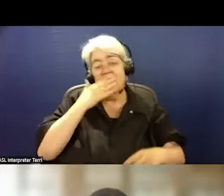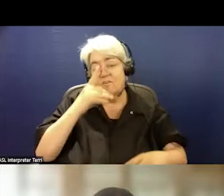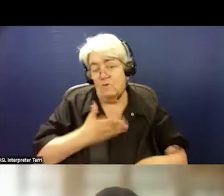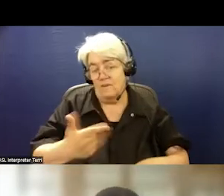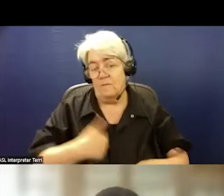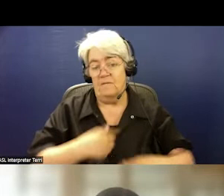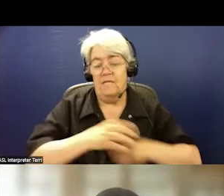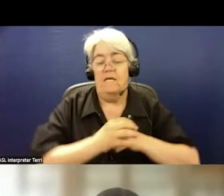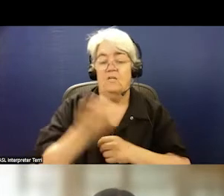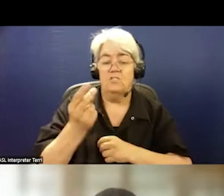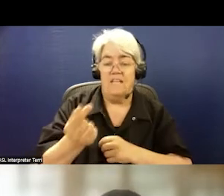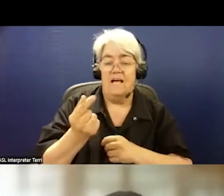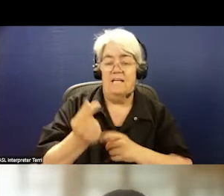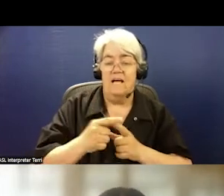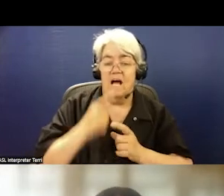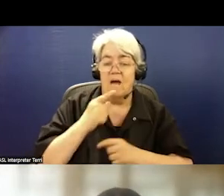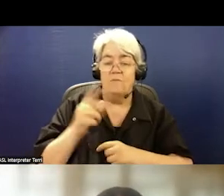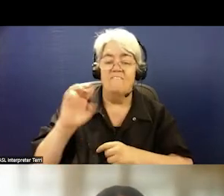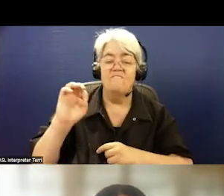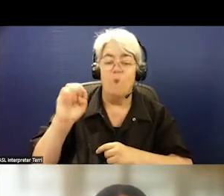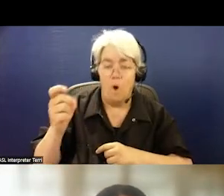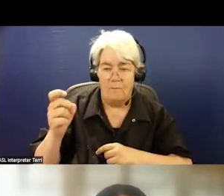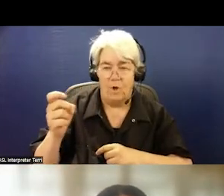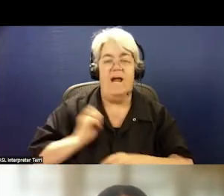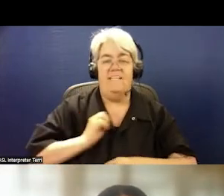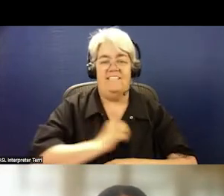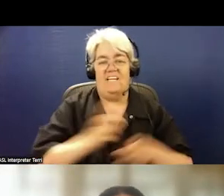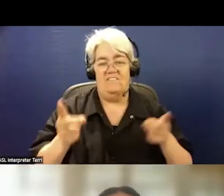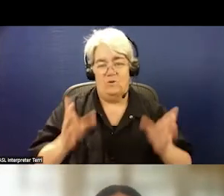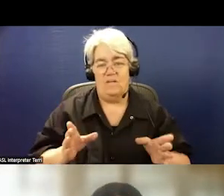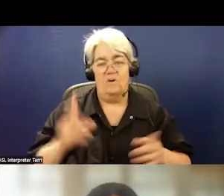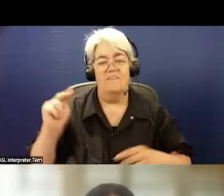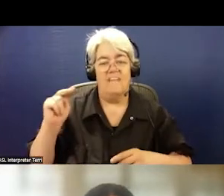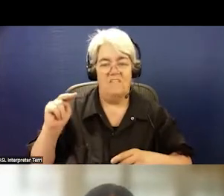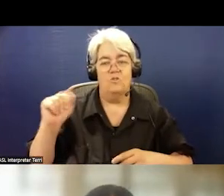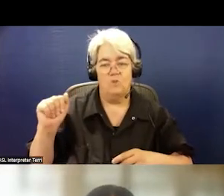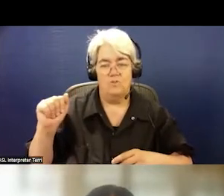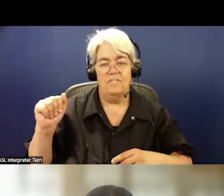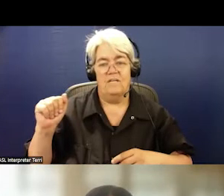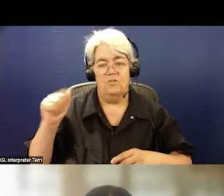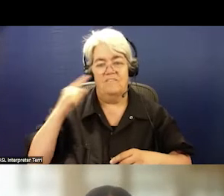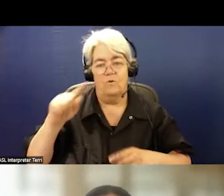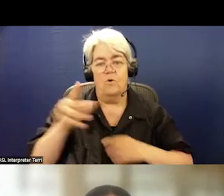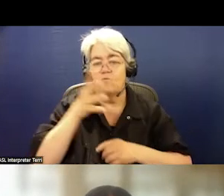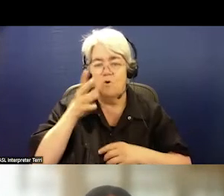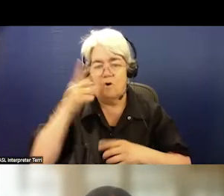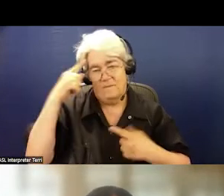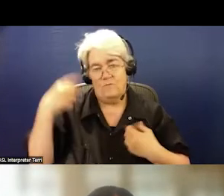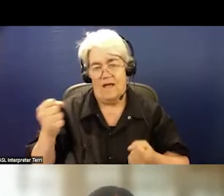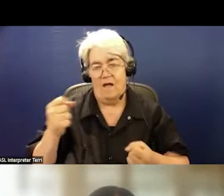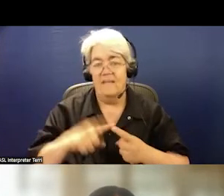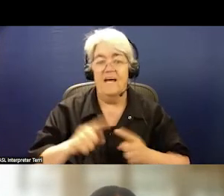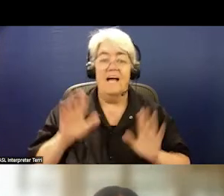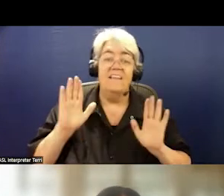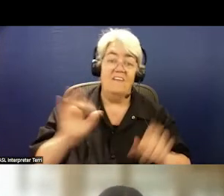just a slight correction, I'm Oh, the okay. former executive director of the National Association for Rural Mental Health. Lovely role,